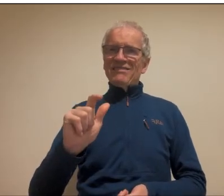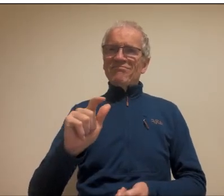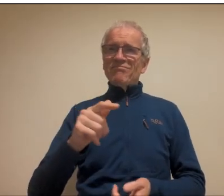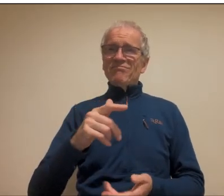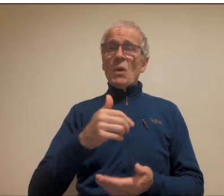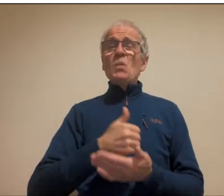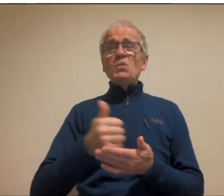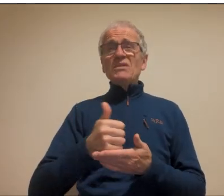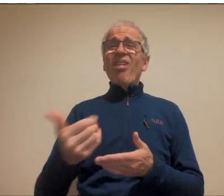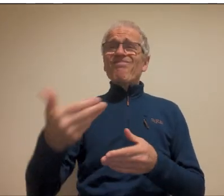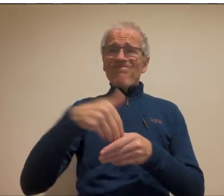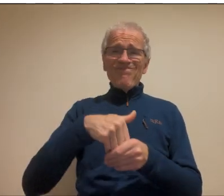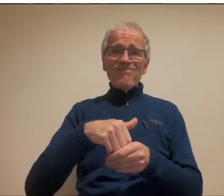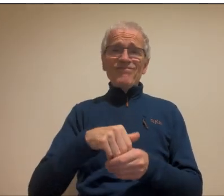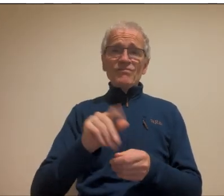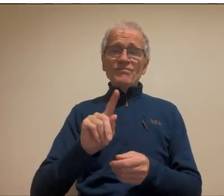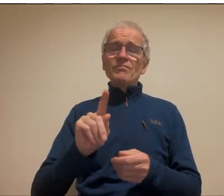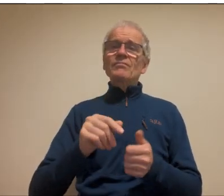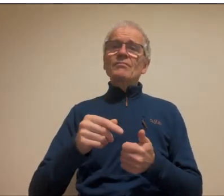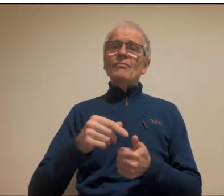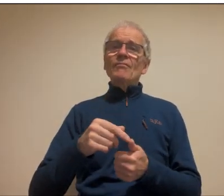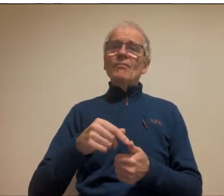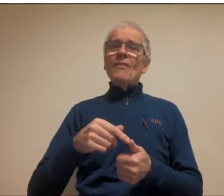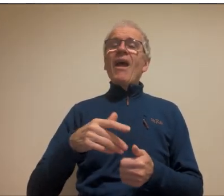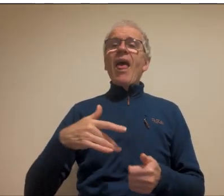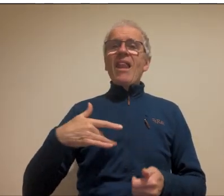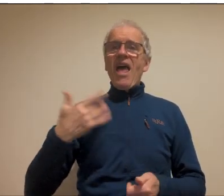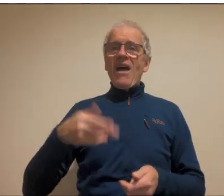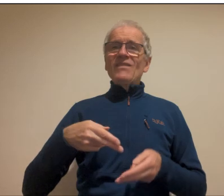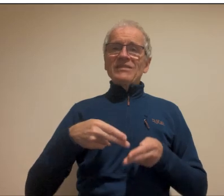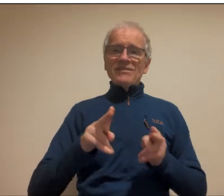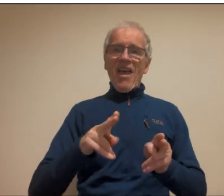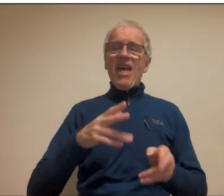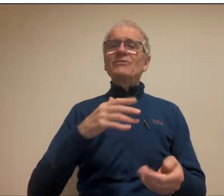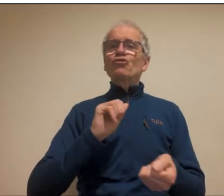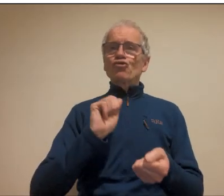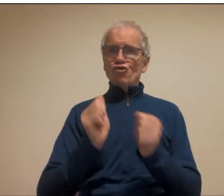Treatment will depend on your condition, but usually includes